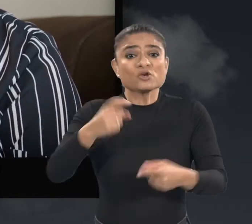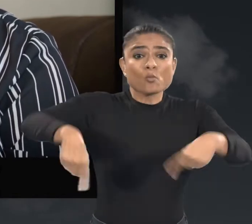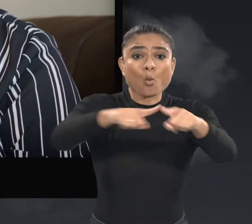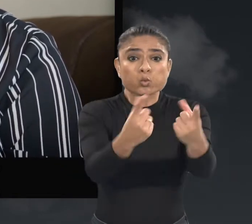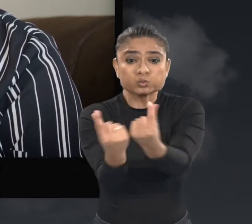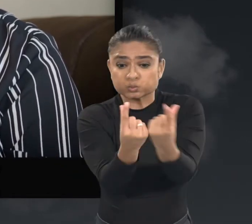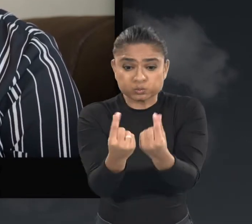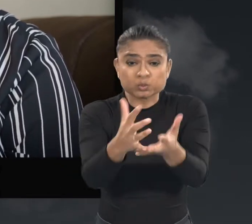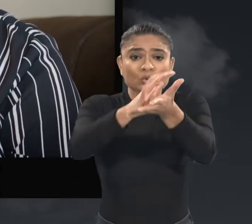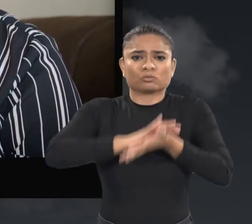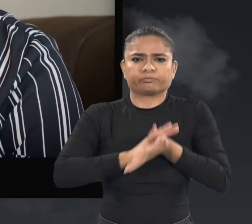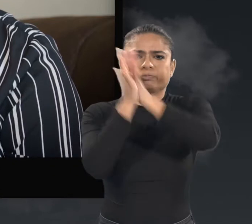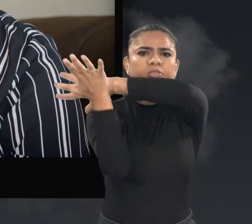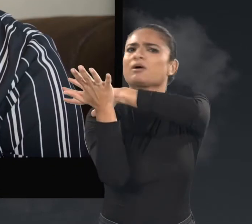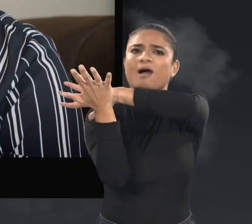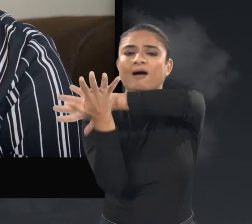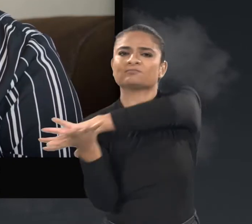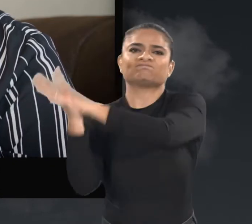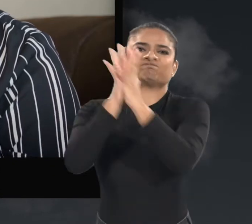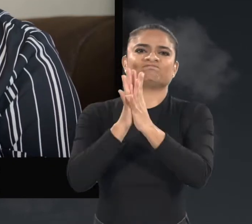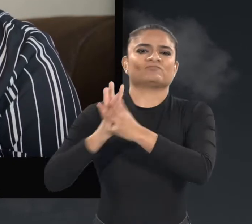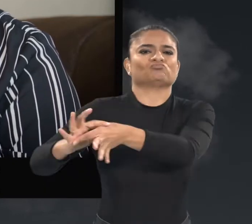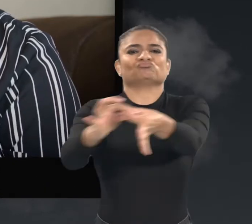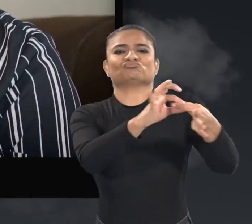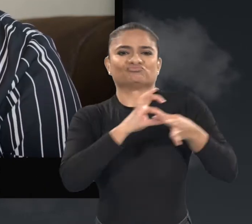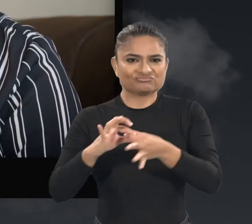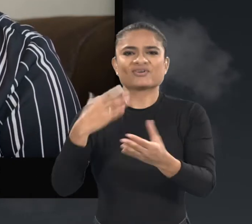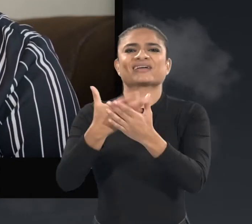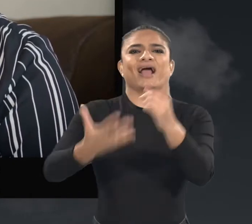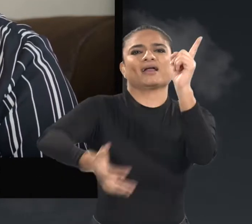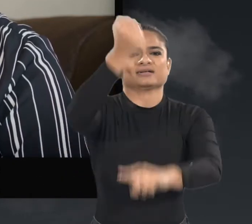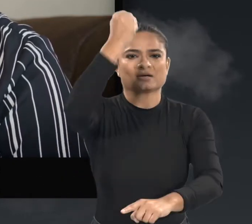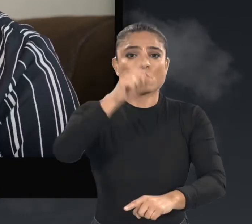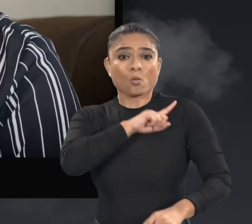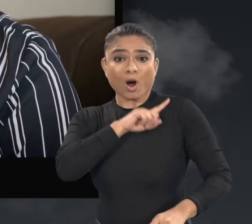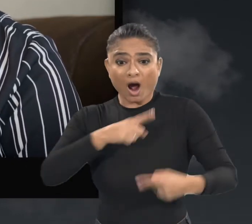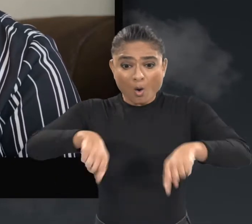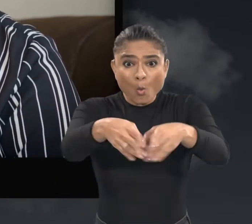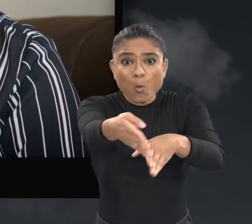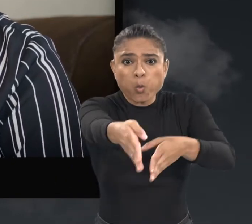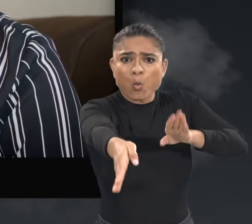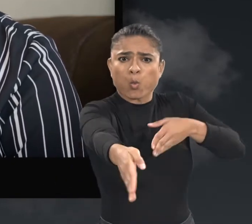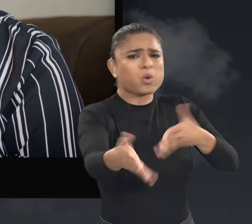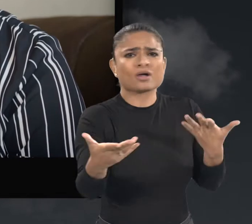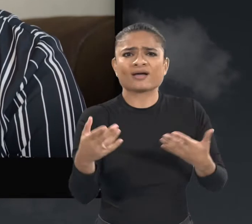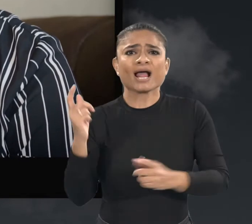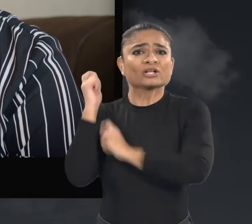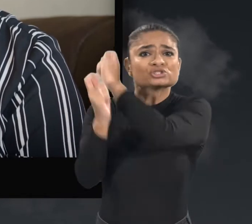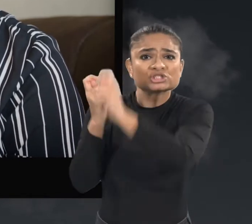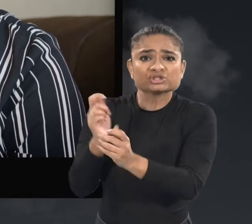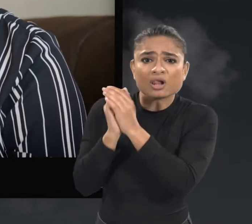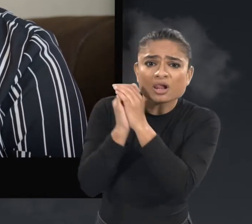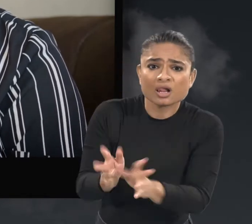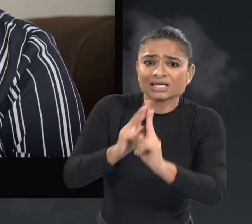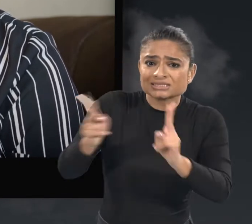We believe that nothing can change without having everybody together, whether it's traditional